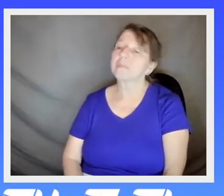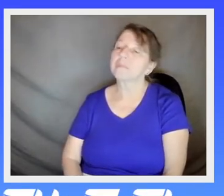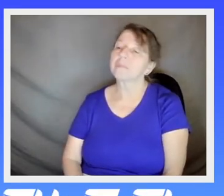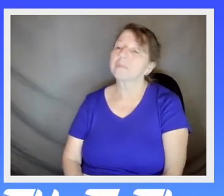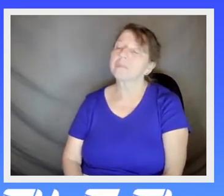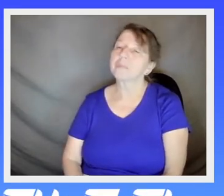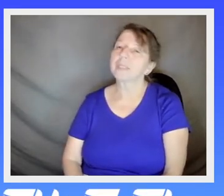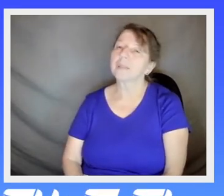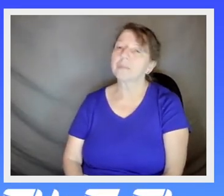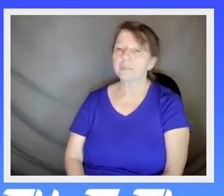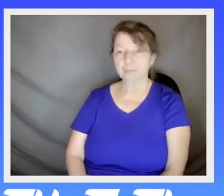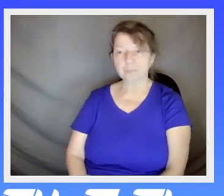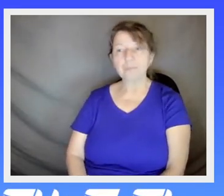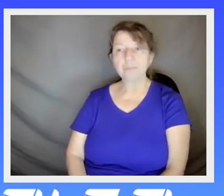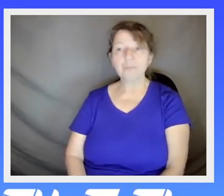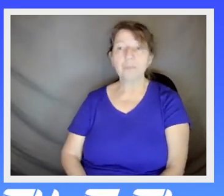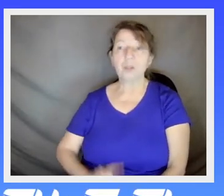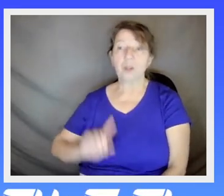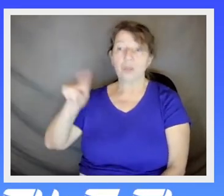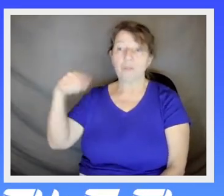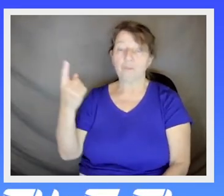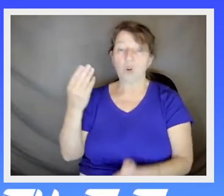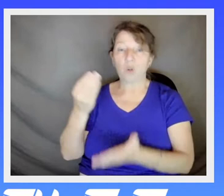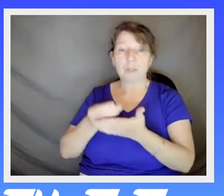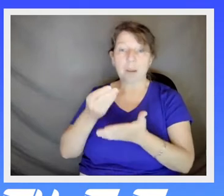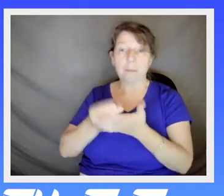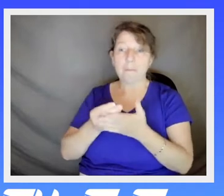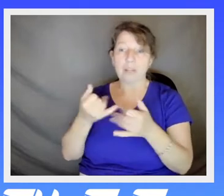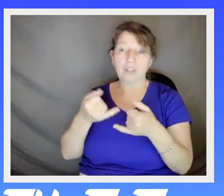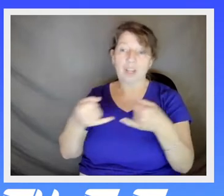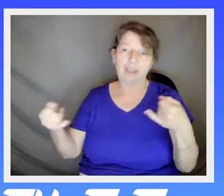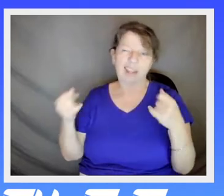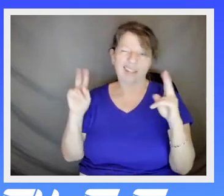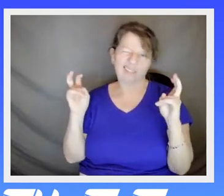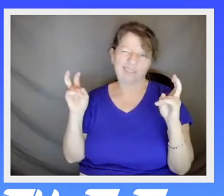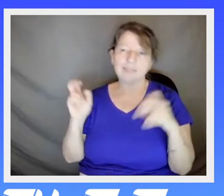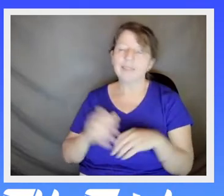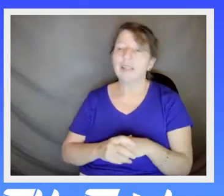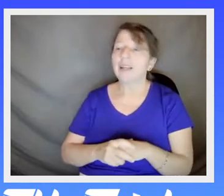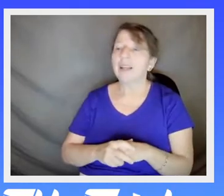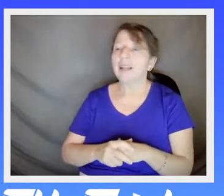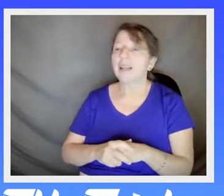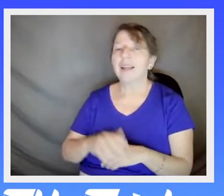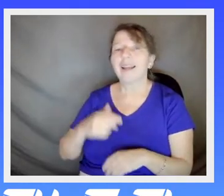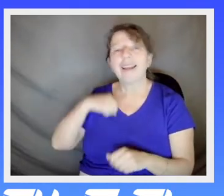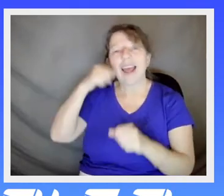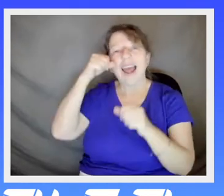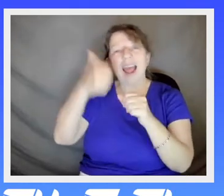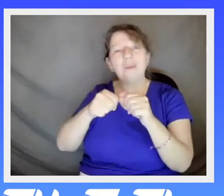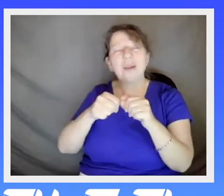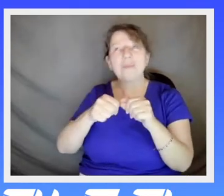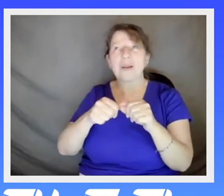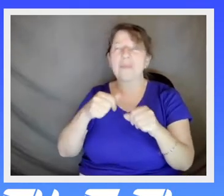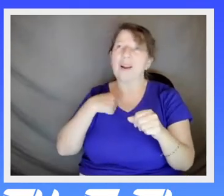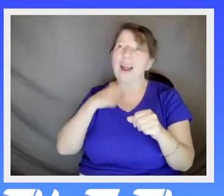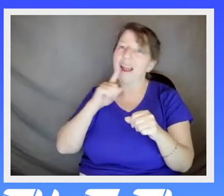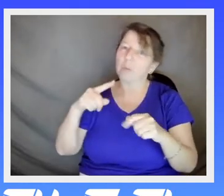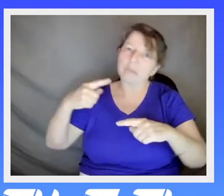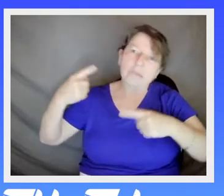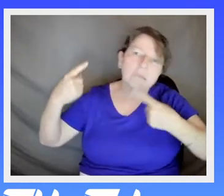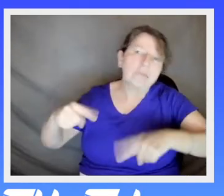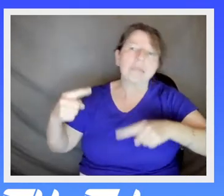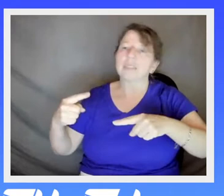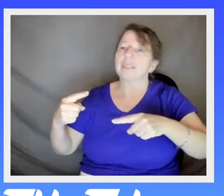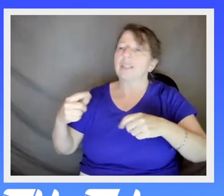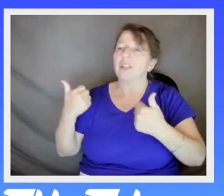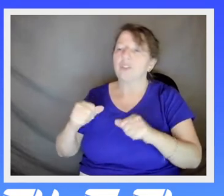So first is the budget line itself for this office. And I remember when I was fighting and working hard to create the